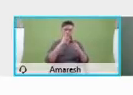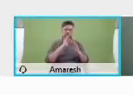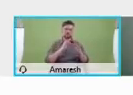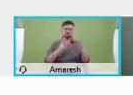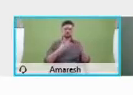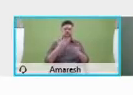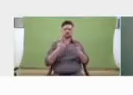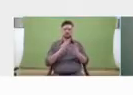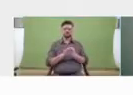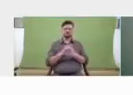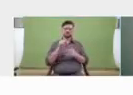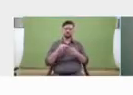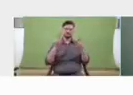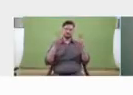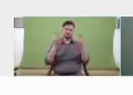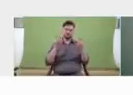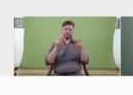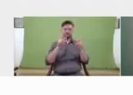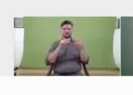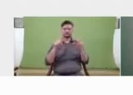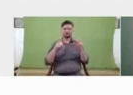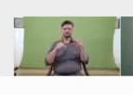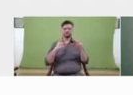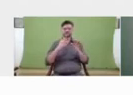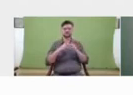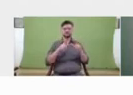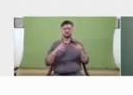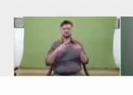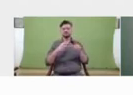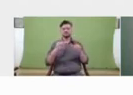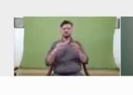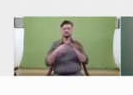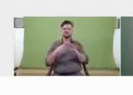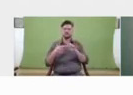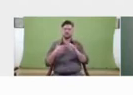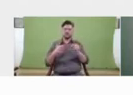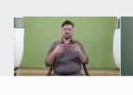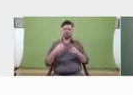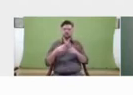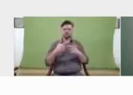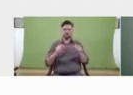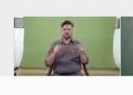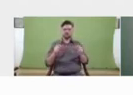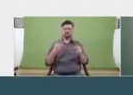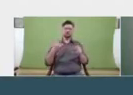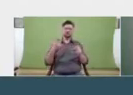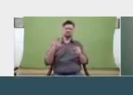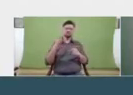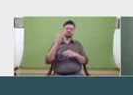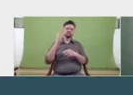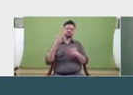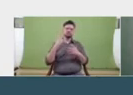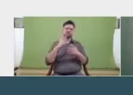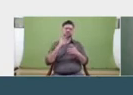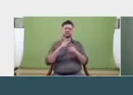title of the talk if you require a title sign language and linguistics and i teach linguistics in the department of linguistics university of delhi